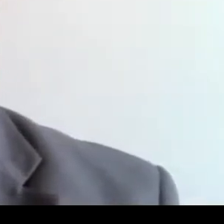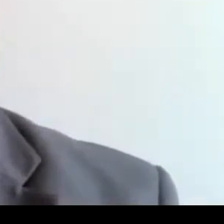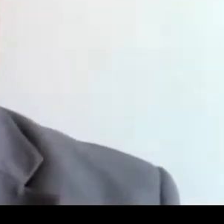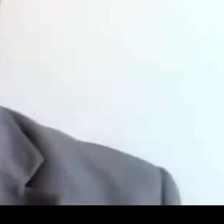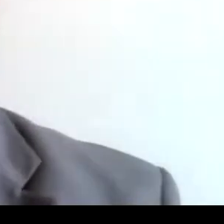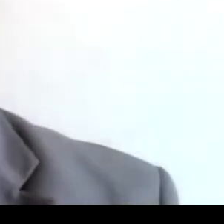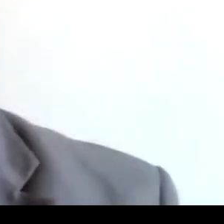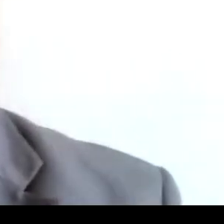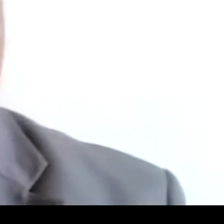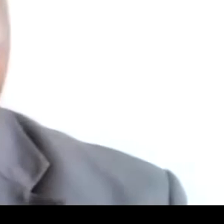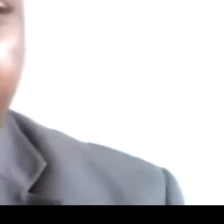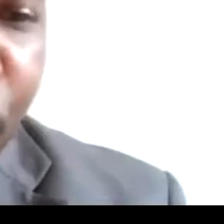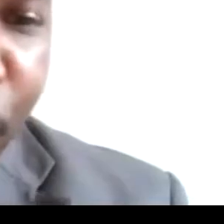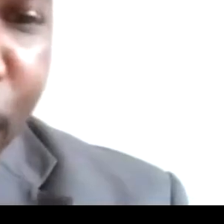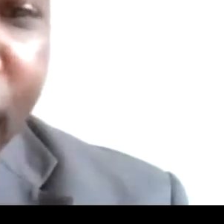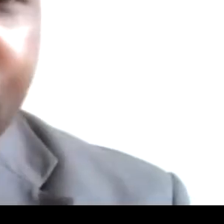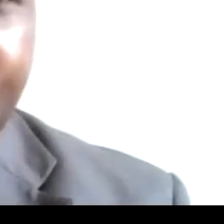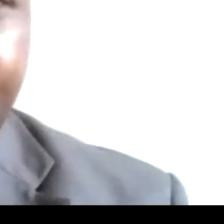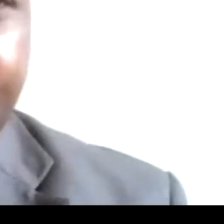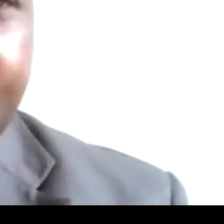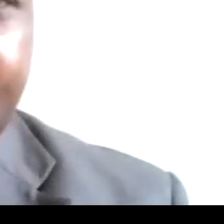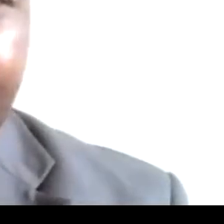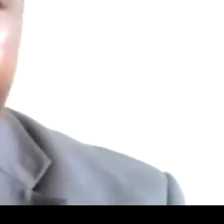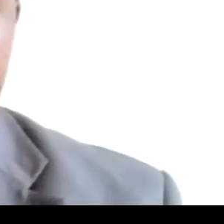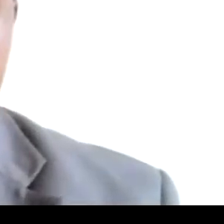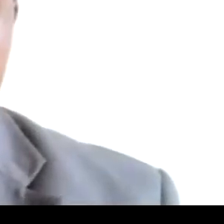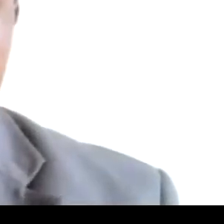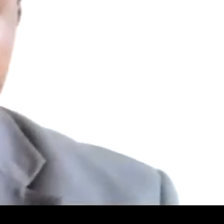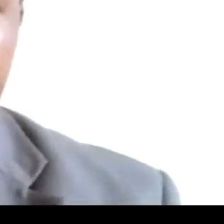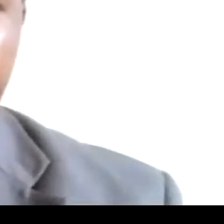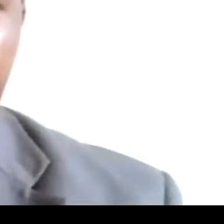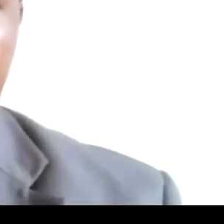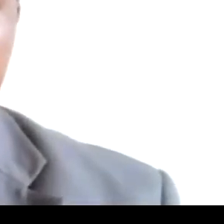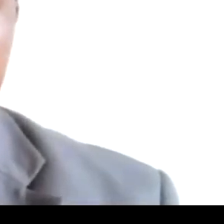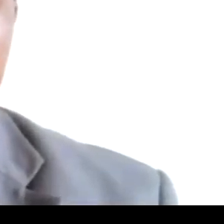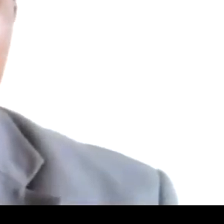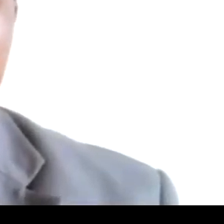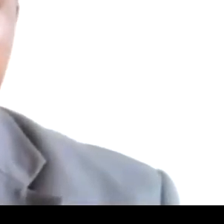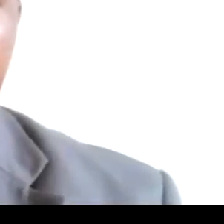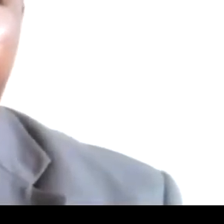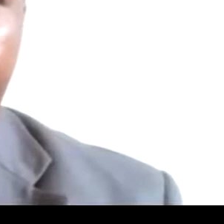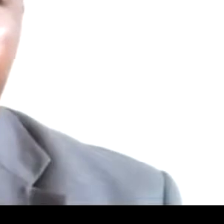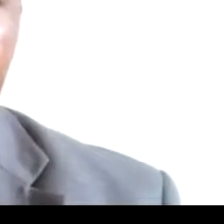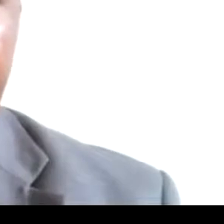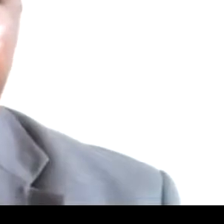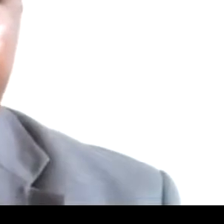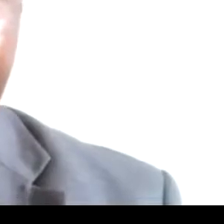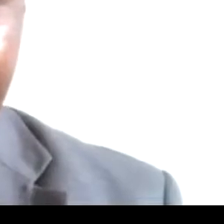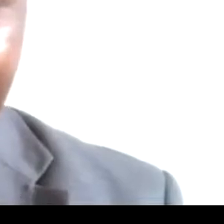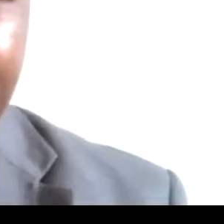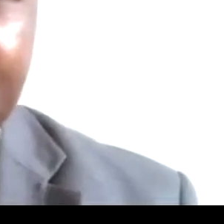of who is involved, as you can see, our goal is to